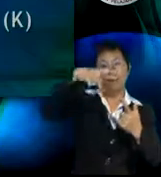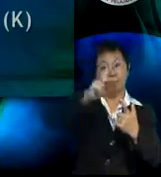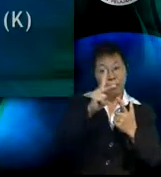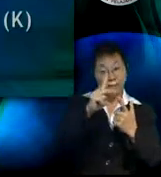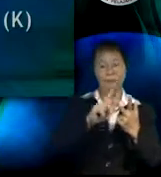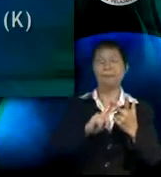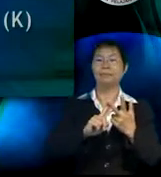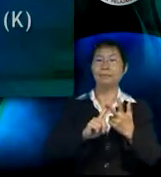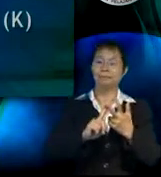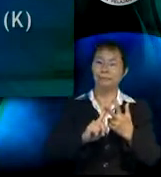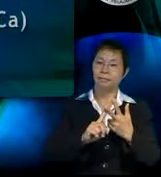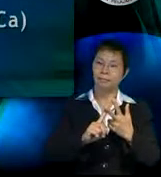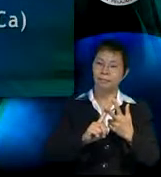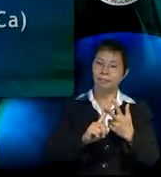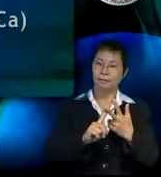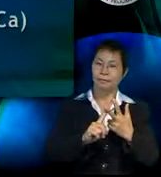potassium,